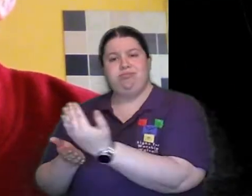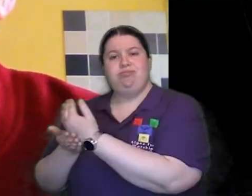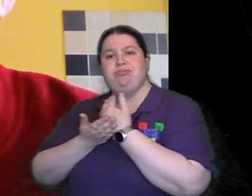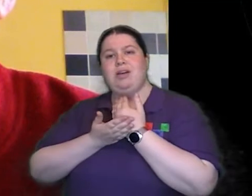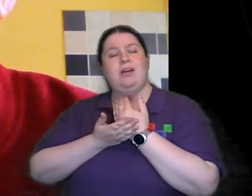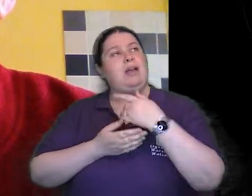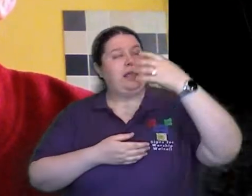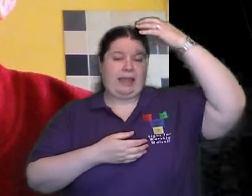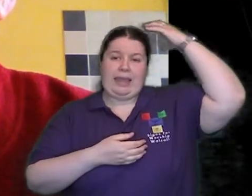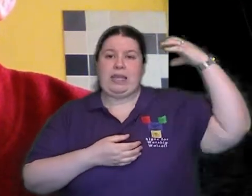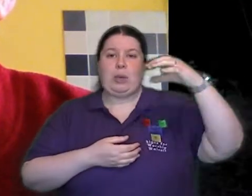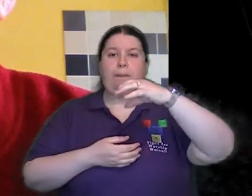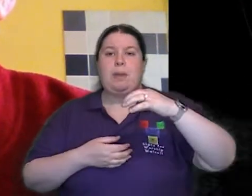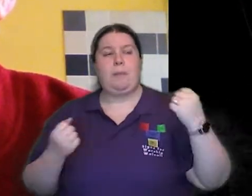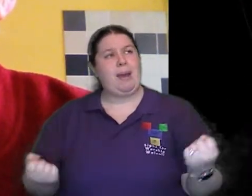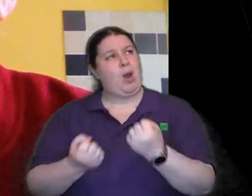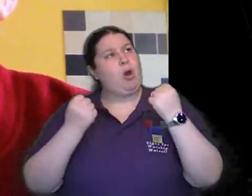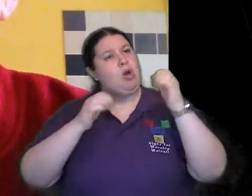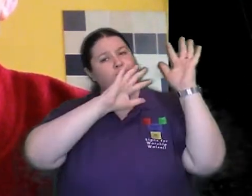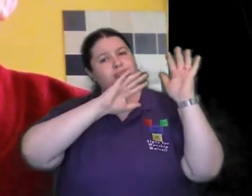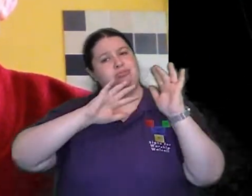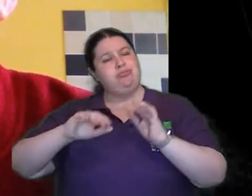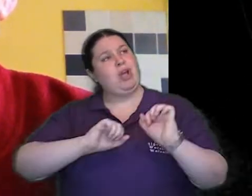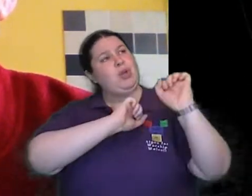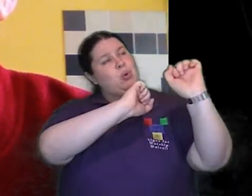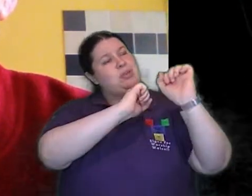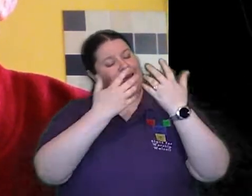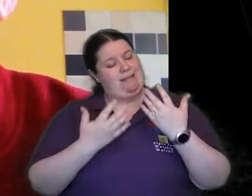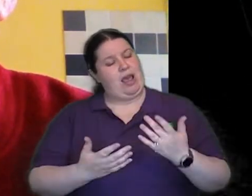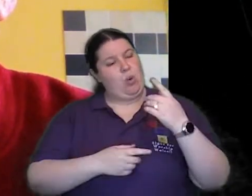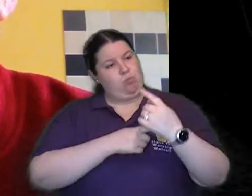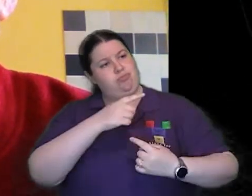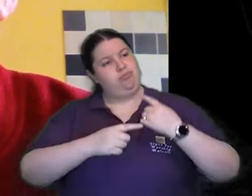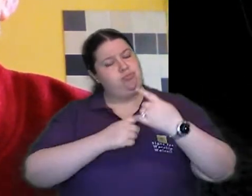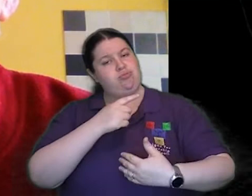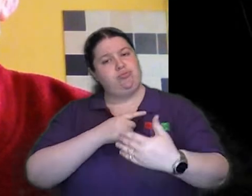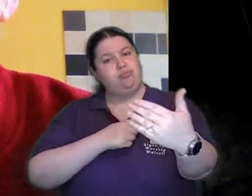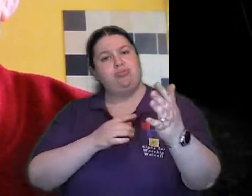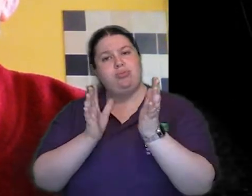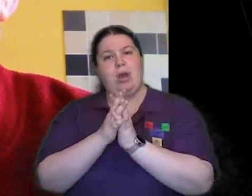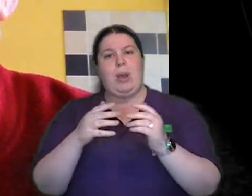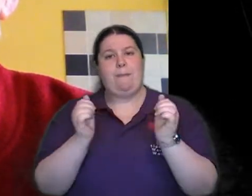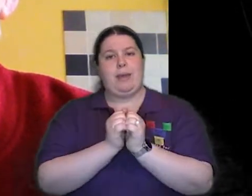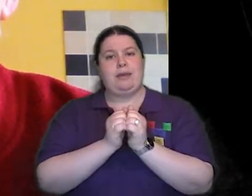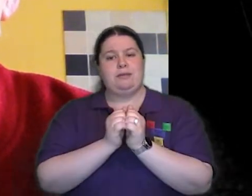but deliver us from evil. For the kingdom, the power, and the glory are yours, now and